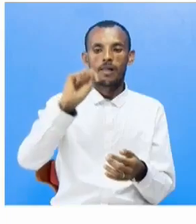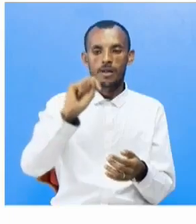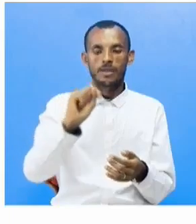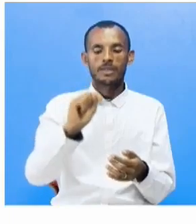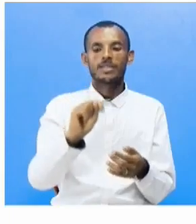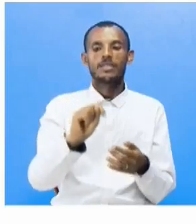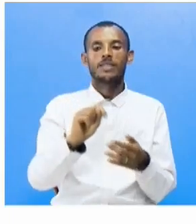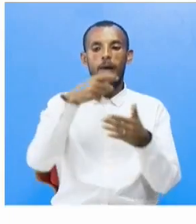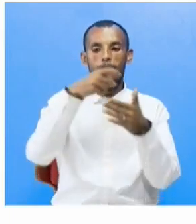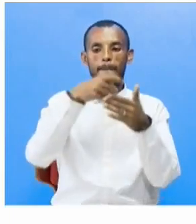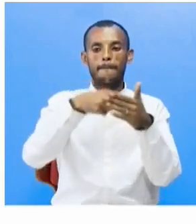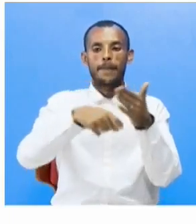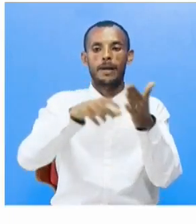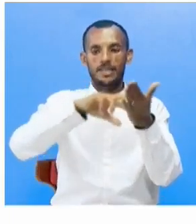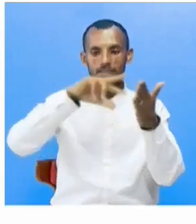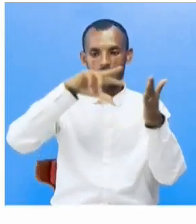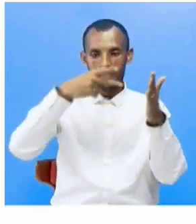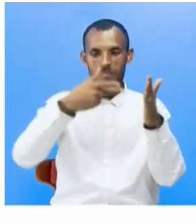an